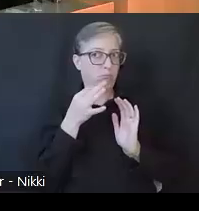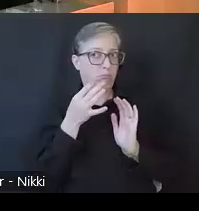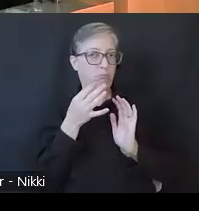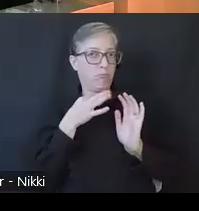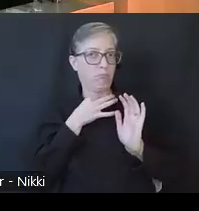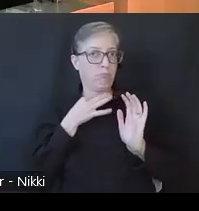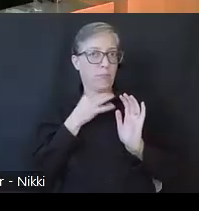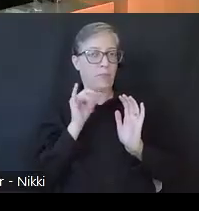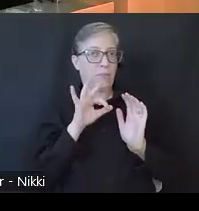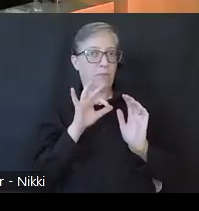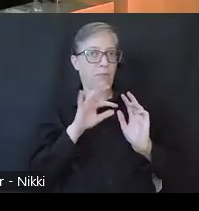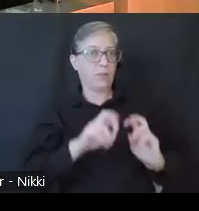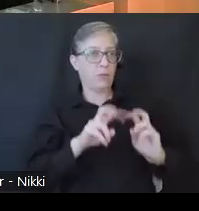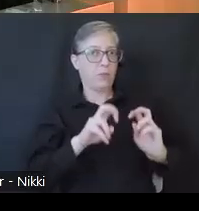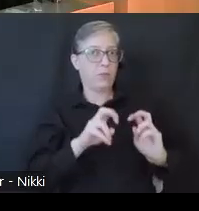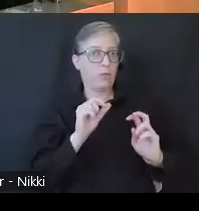if not?